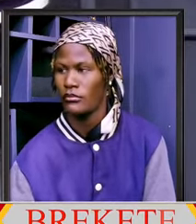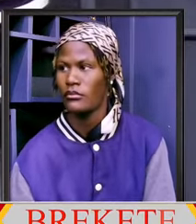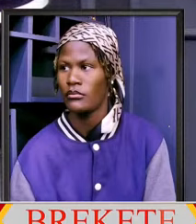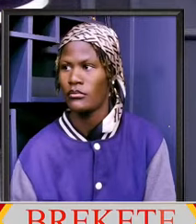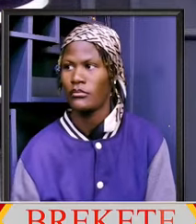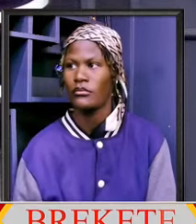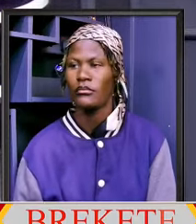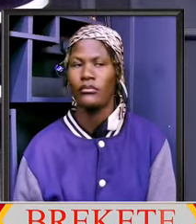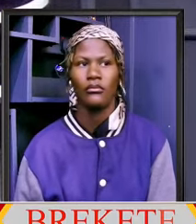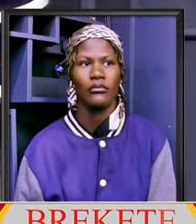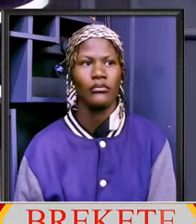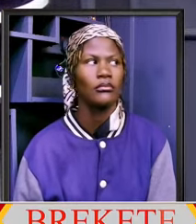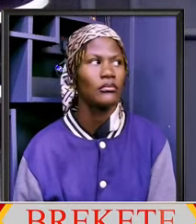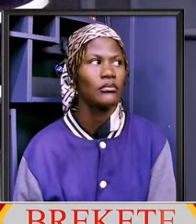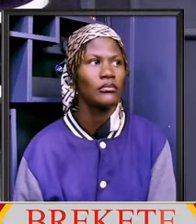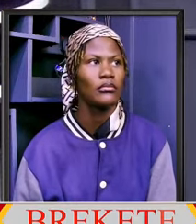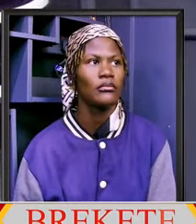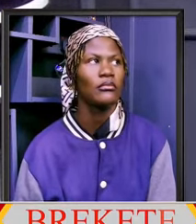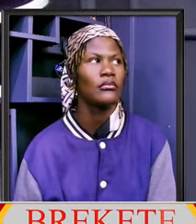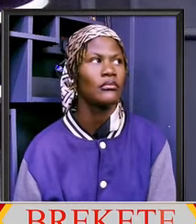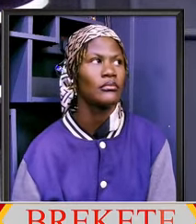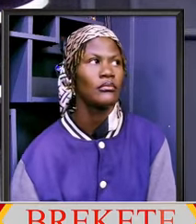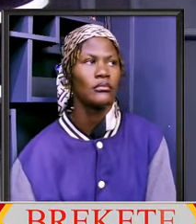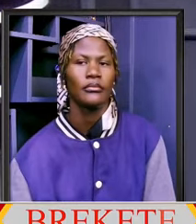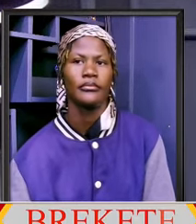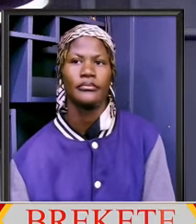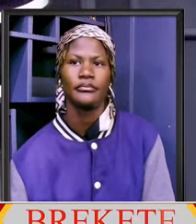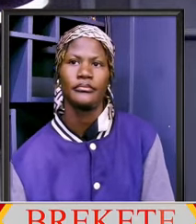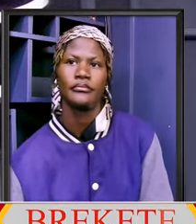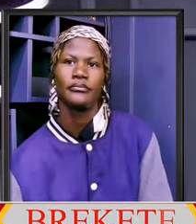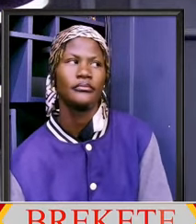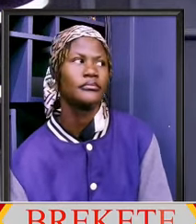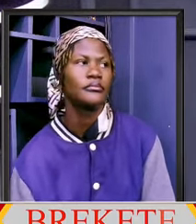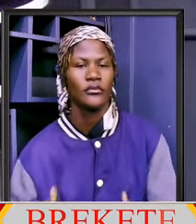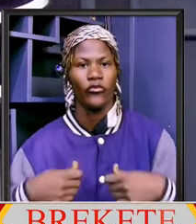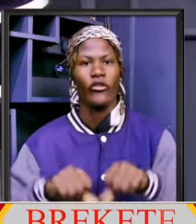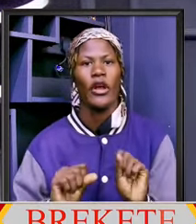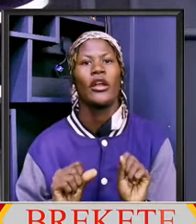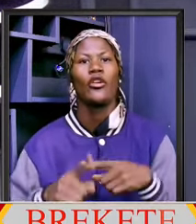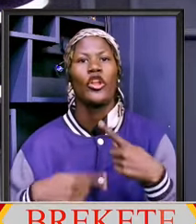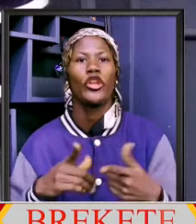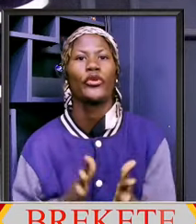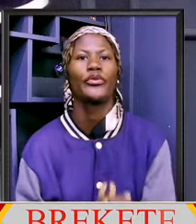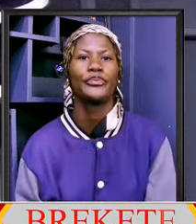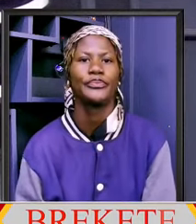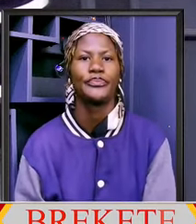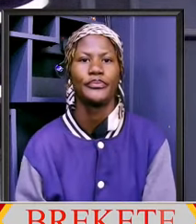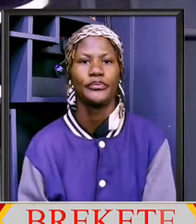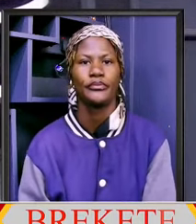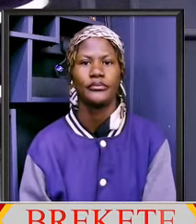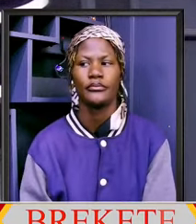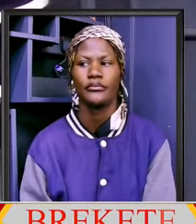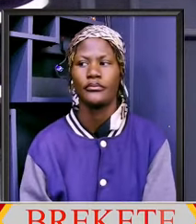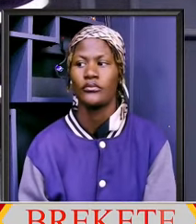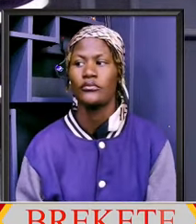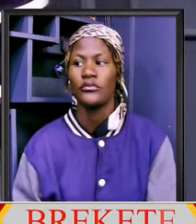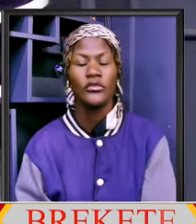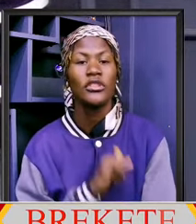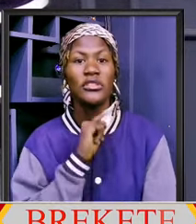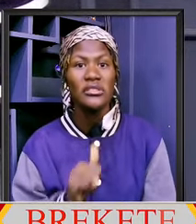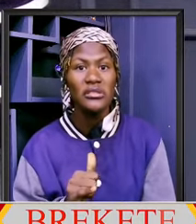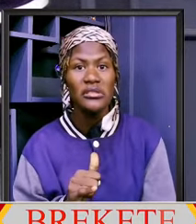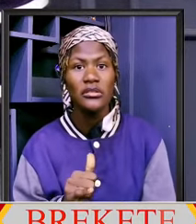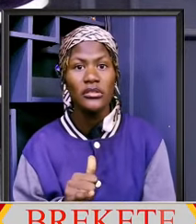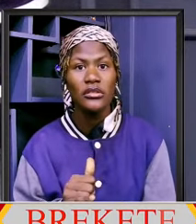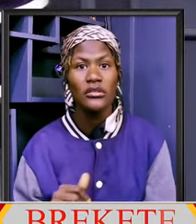My brothers, my sisters, if you look down on us, it's a time, don't they give us signal to do it. Signal, make we continue today, but not they go. Today, na Monday.